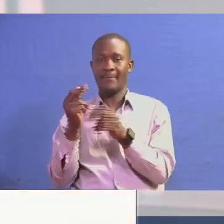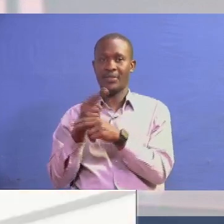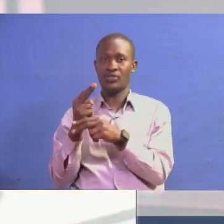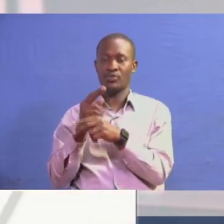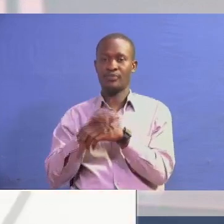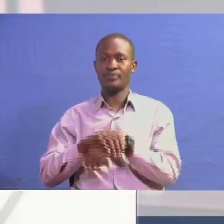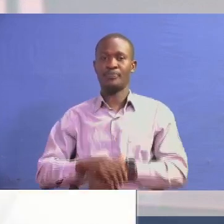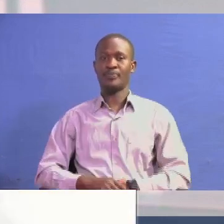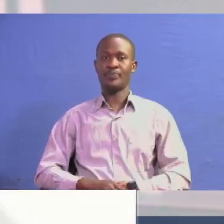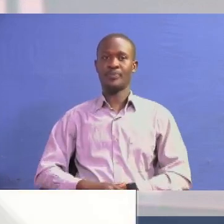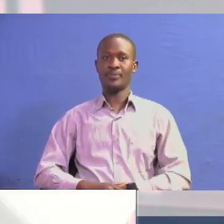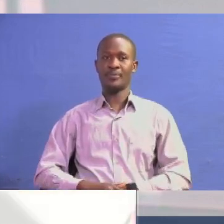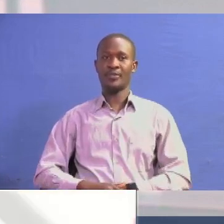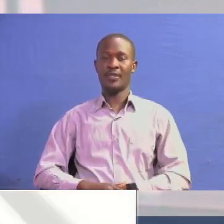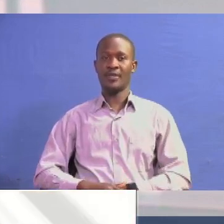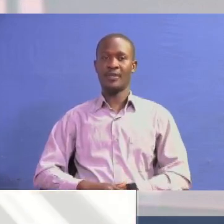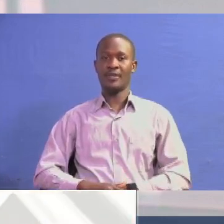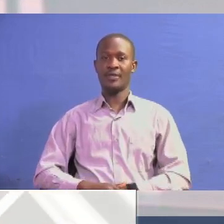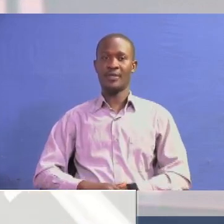stage.